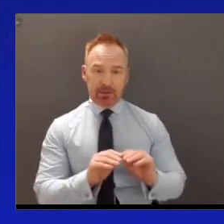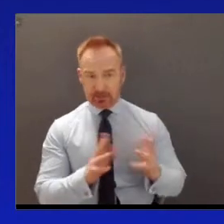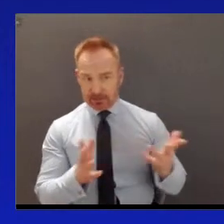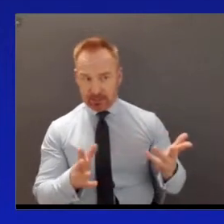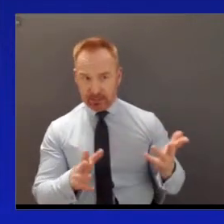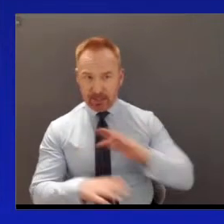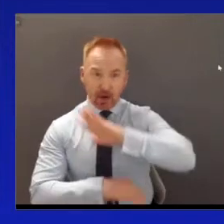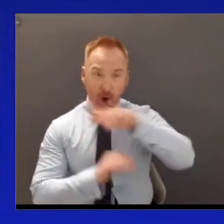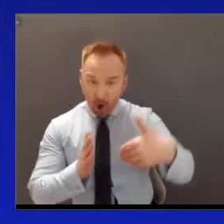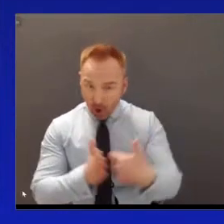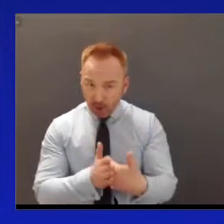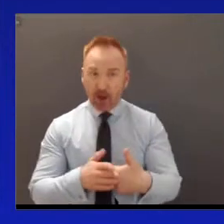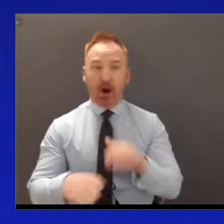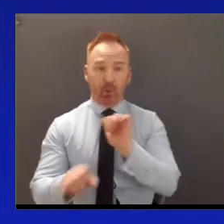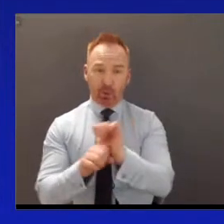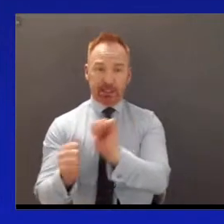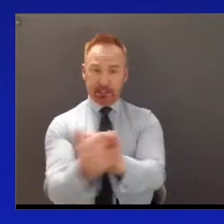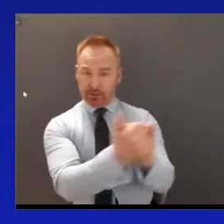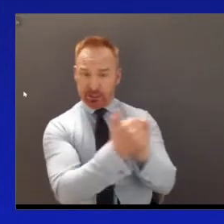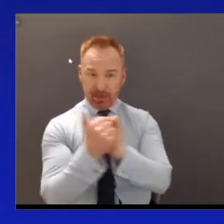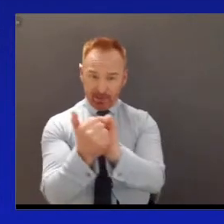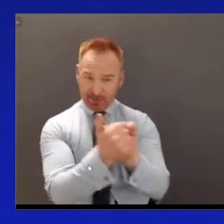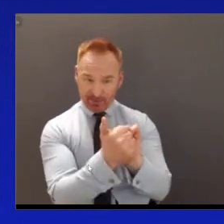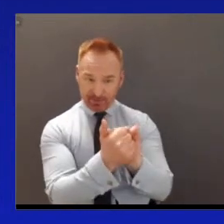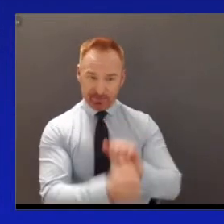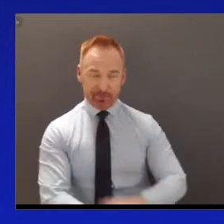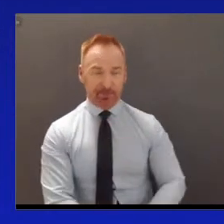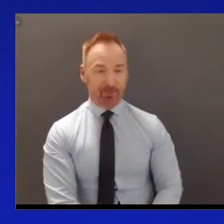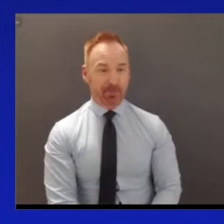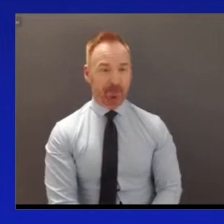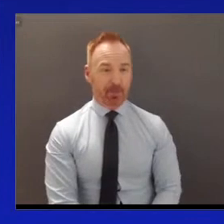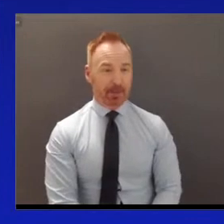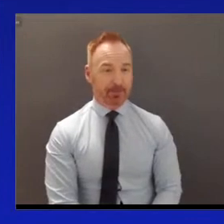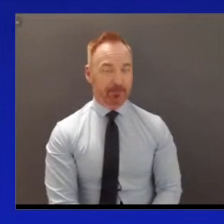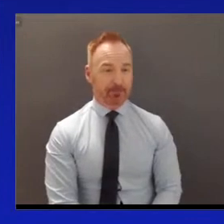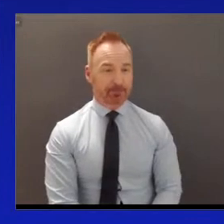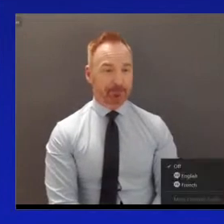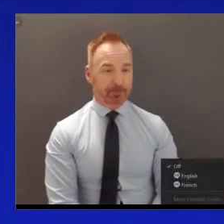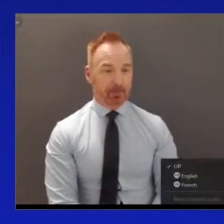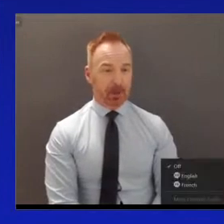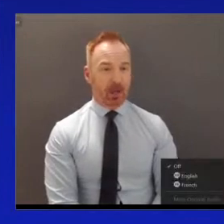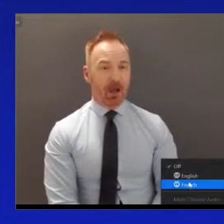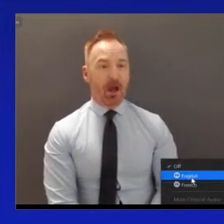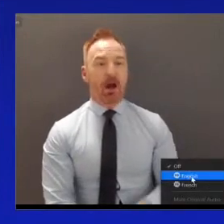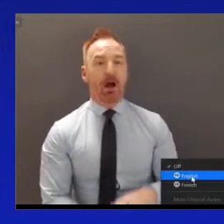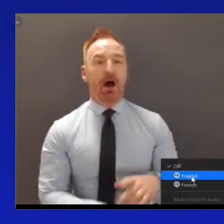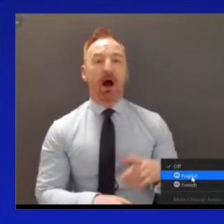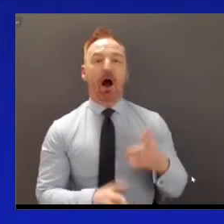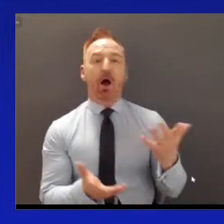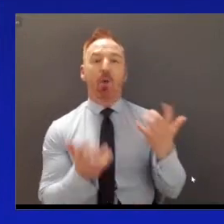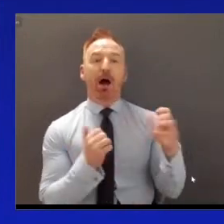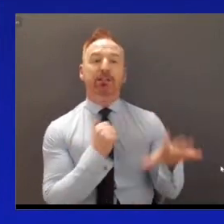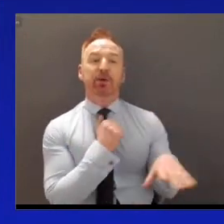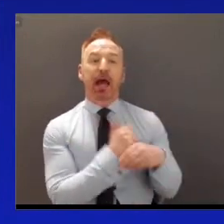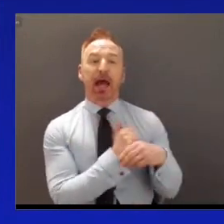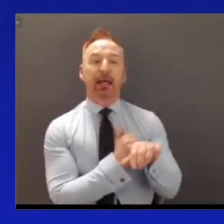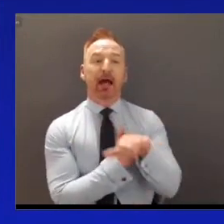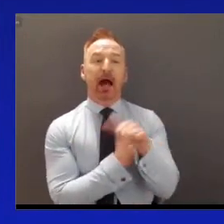On parlait... Oui, je m'excuse. Je peux juste ajouter qu'un point aussi important que nous avons à